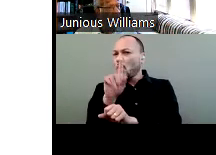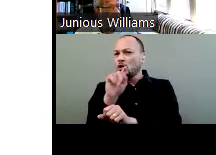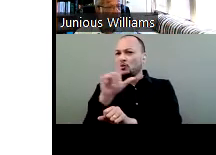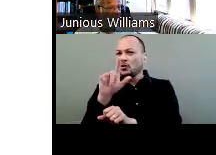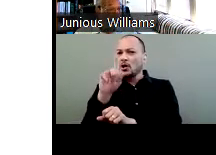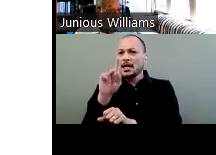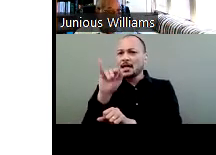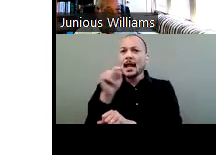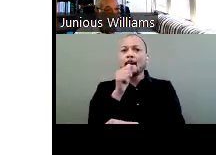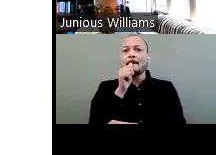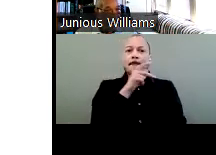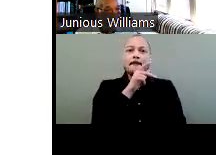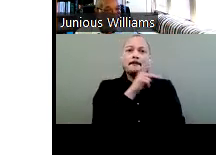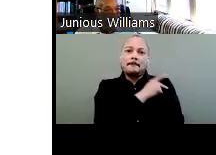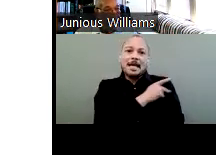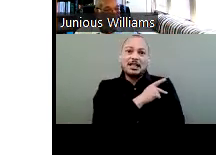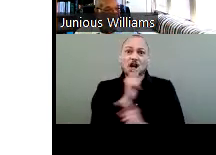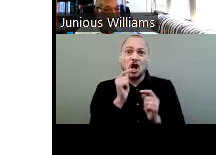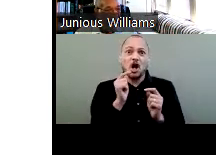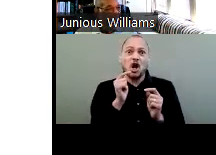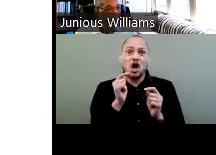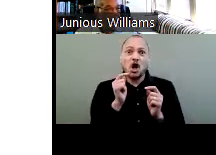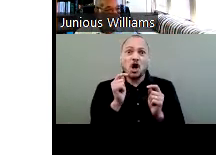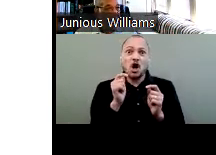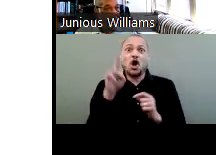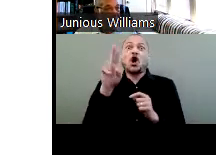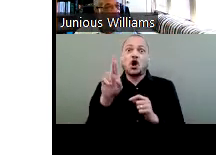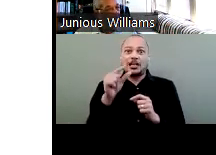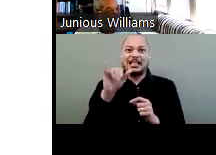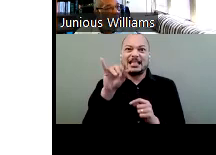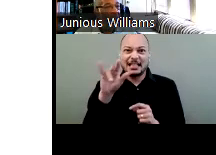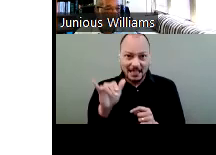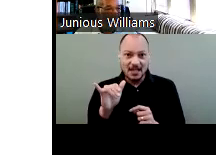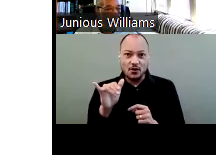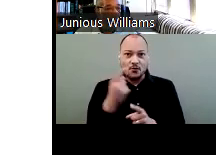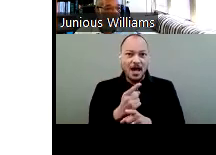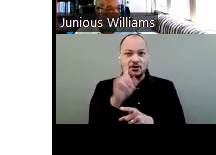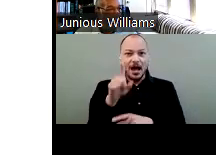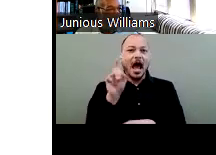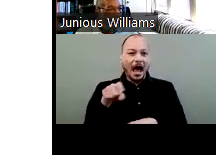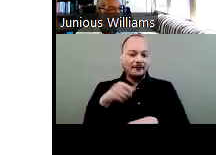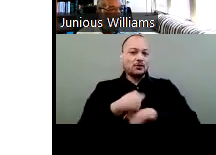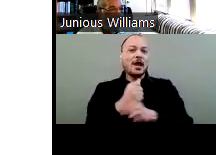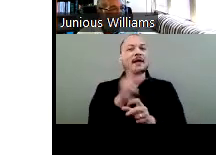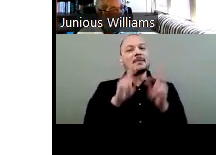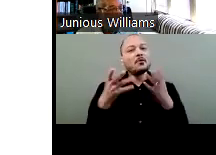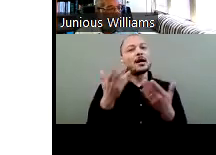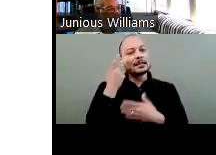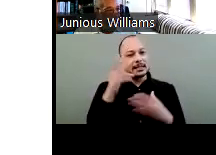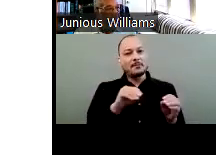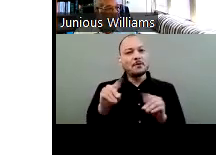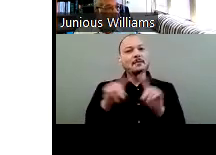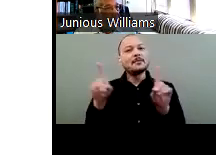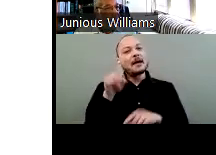patient urgency, right? That you have to create, because people want to see movement, but you need to be